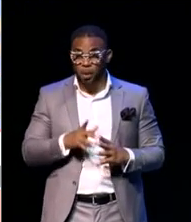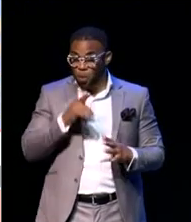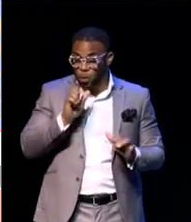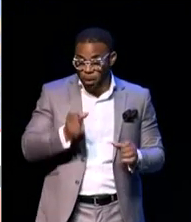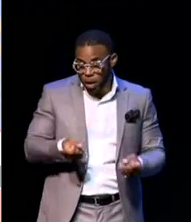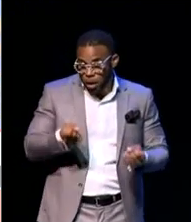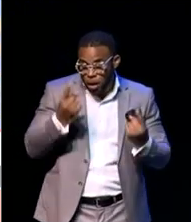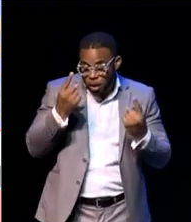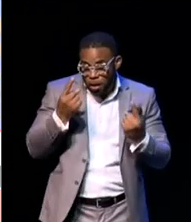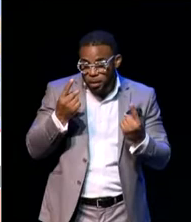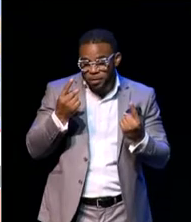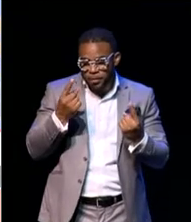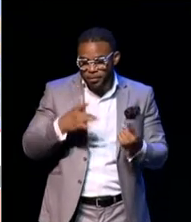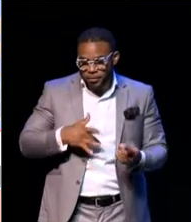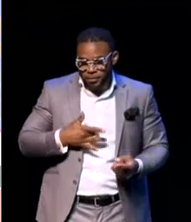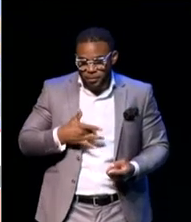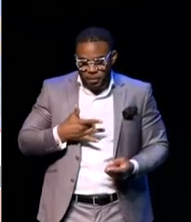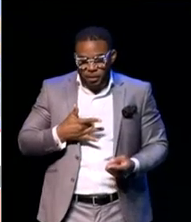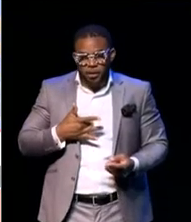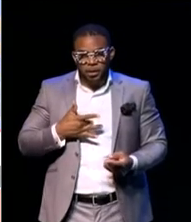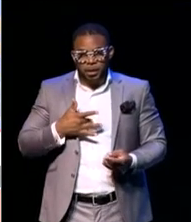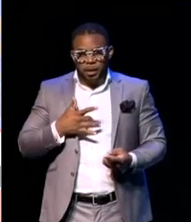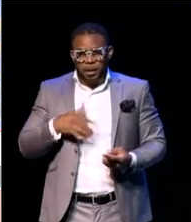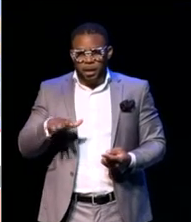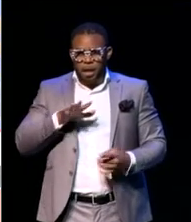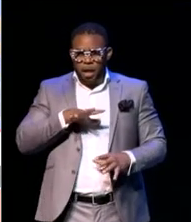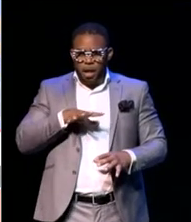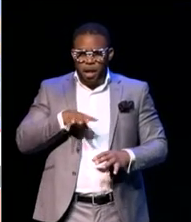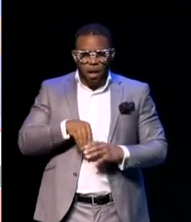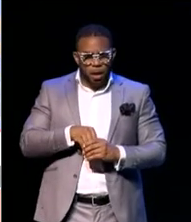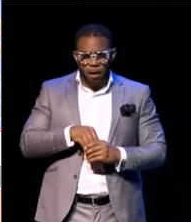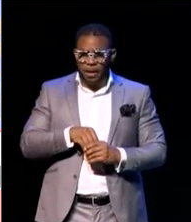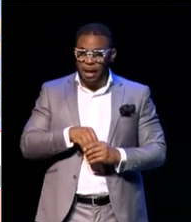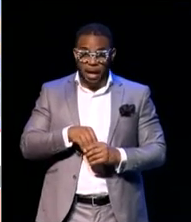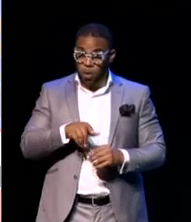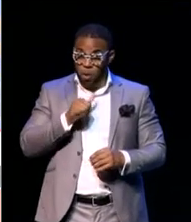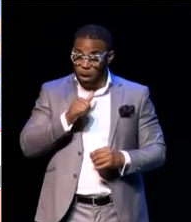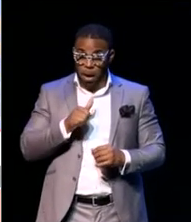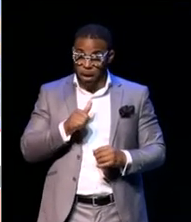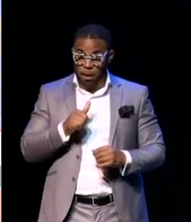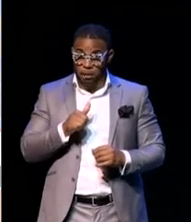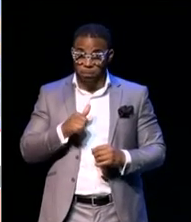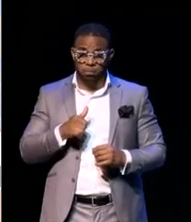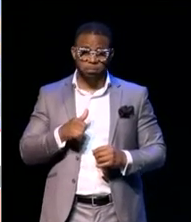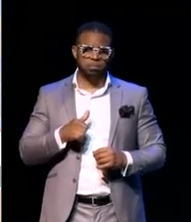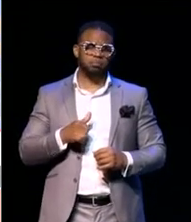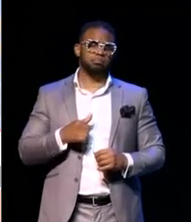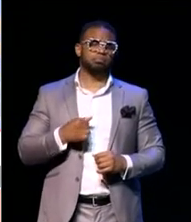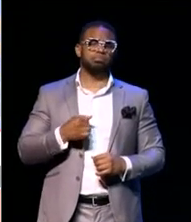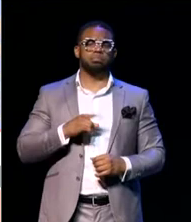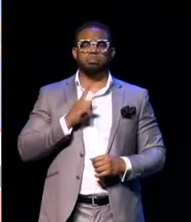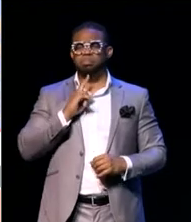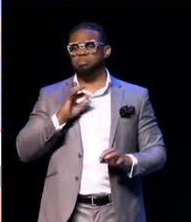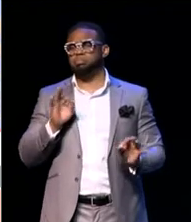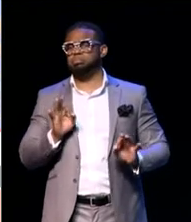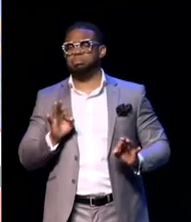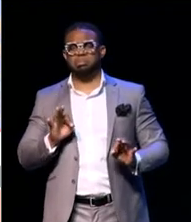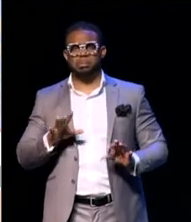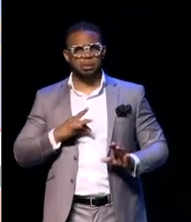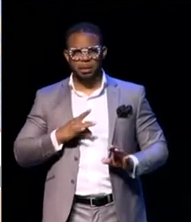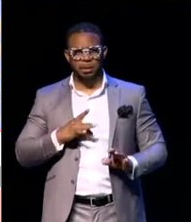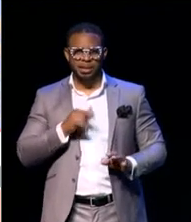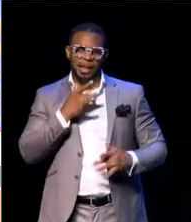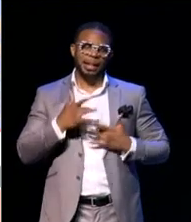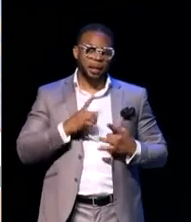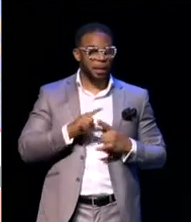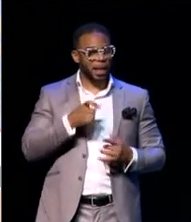can understandably feel that they're invulnerable usually are not enthusiastic about getting vaccinated. But